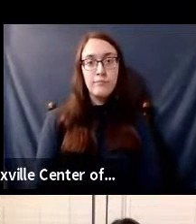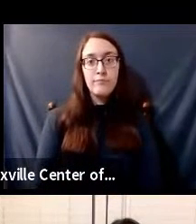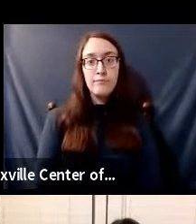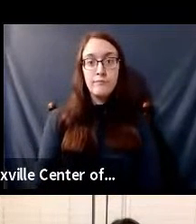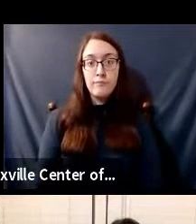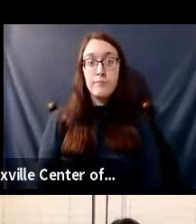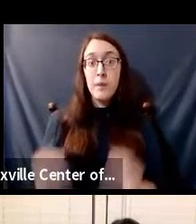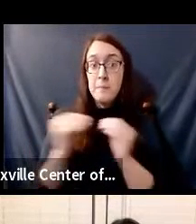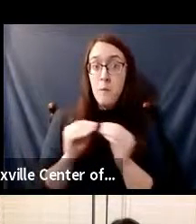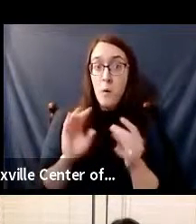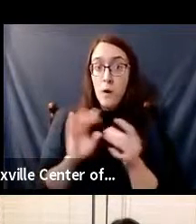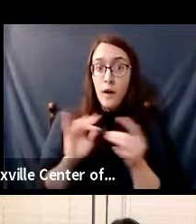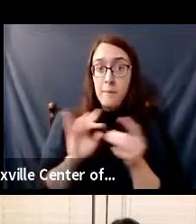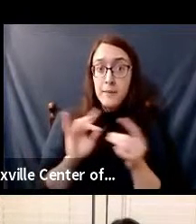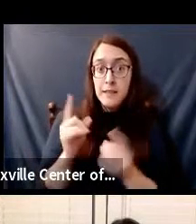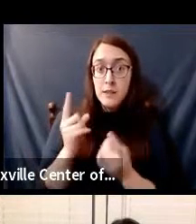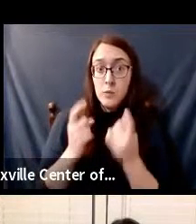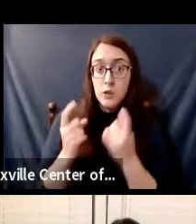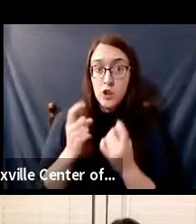Additional comments or questions?